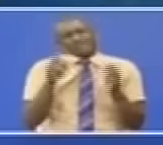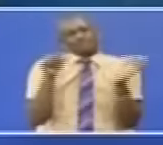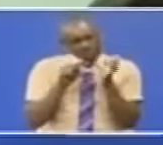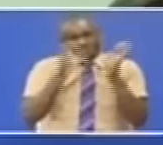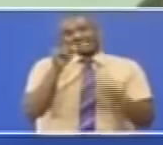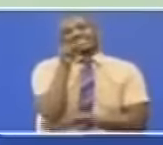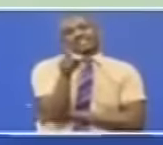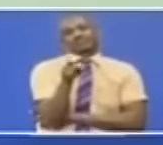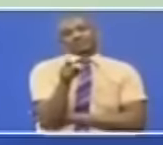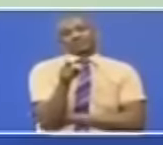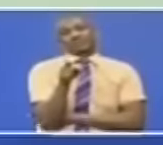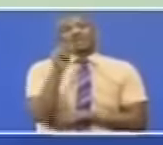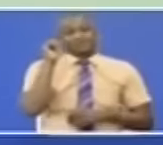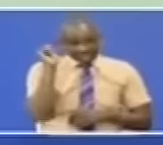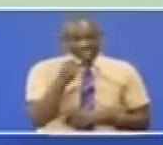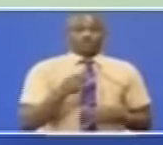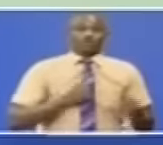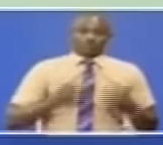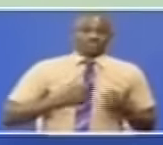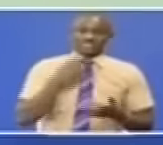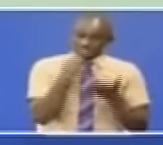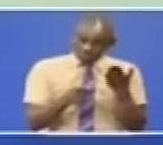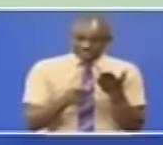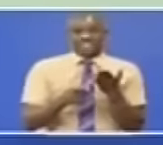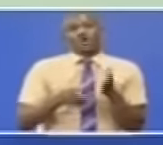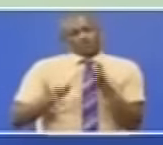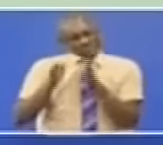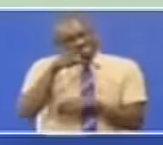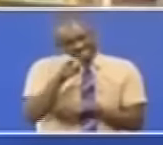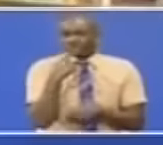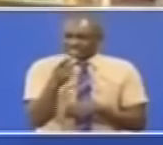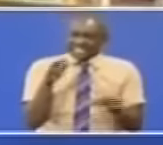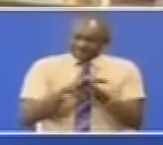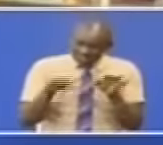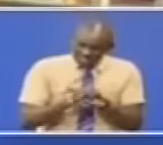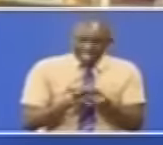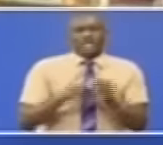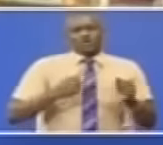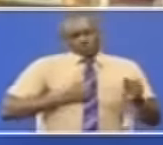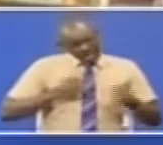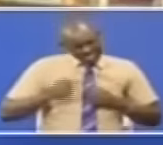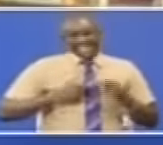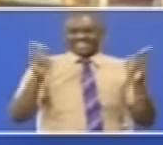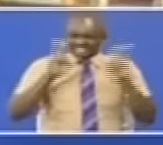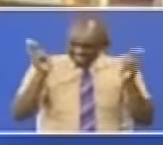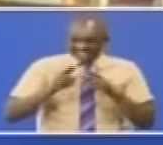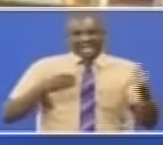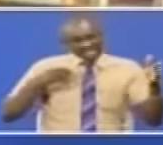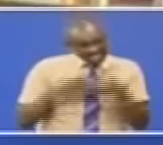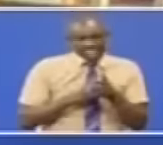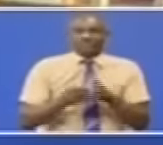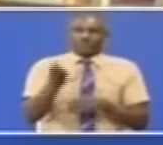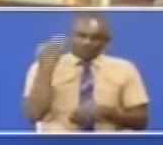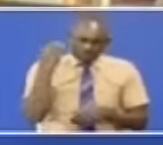problem. President Kagame taking the opportunity to set the record straight that Rwanda was ready to take stern actions against former